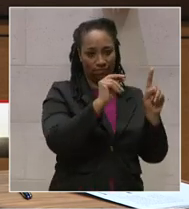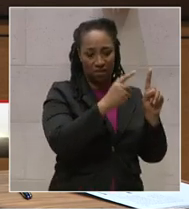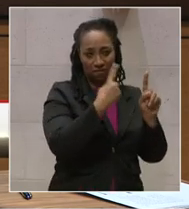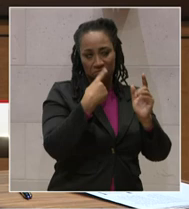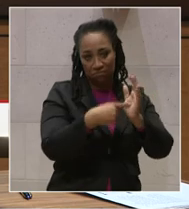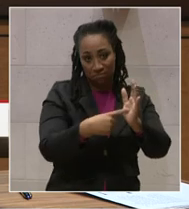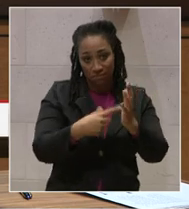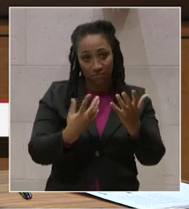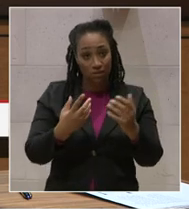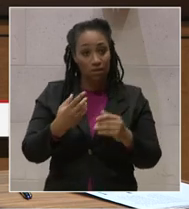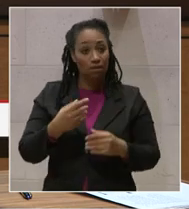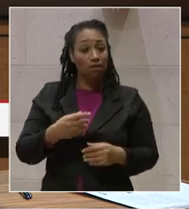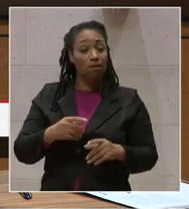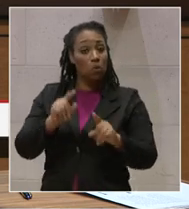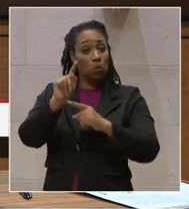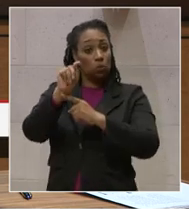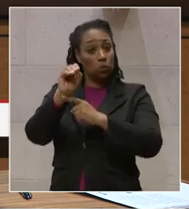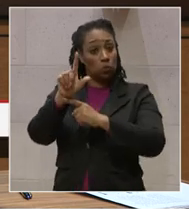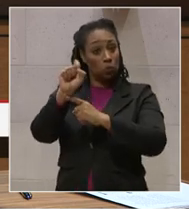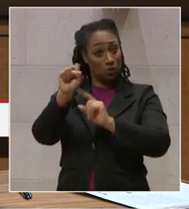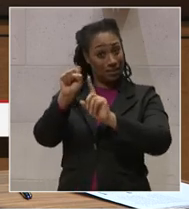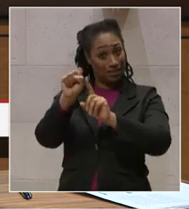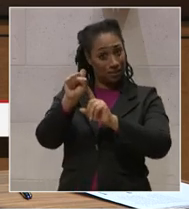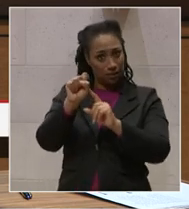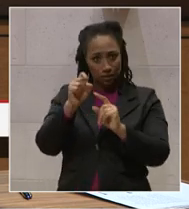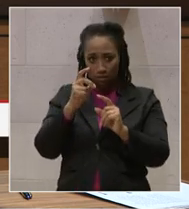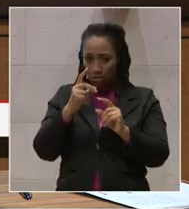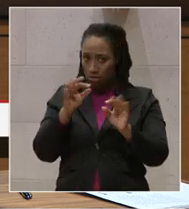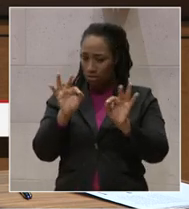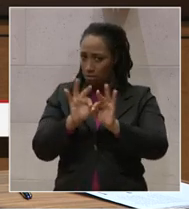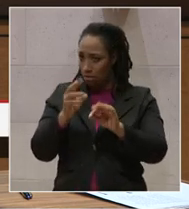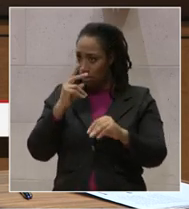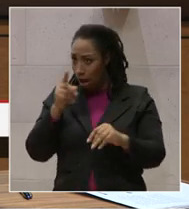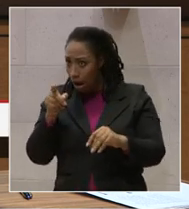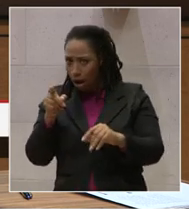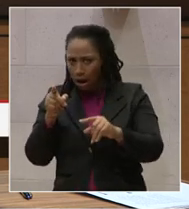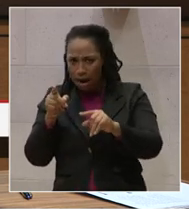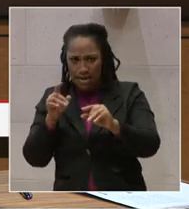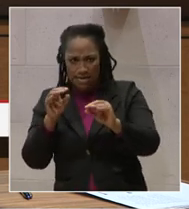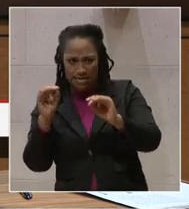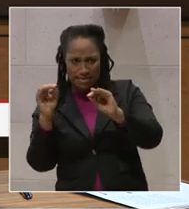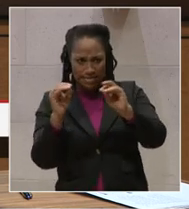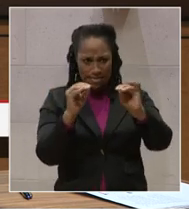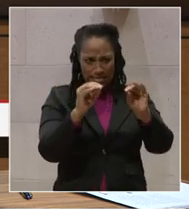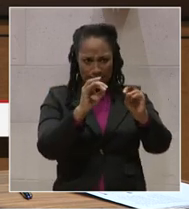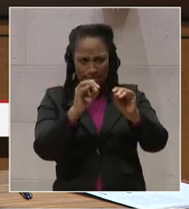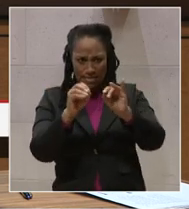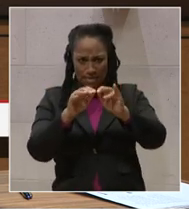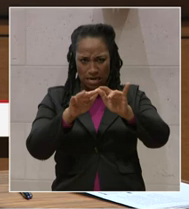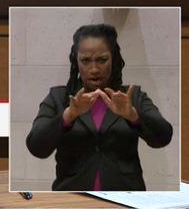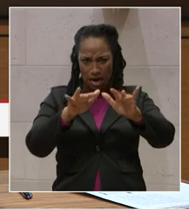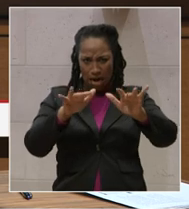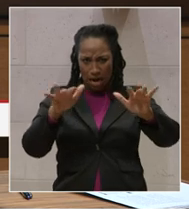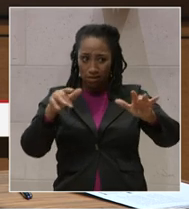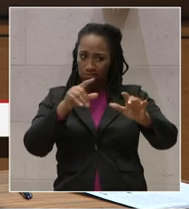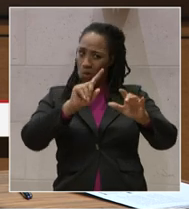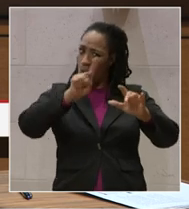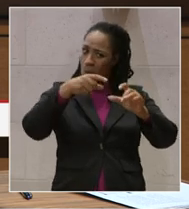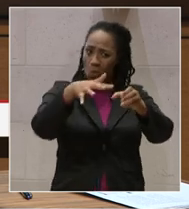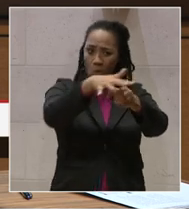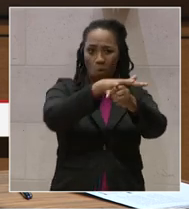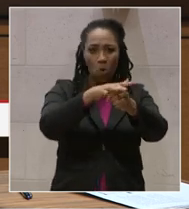cities. Creating innovative combinations of these resources will be important to achieve our continued desired